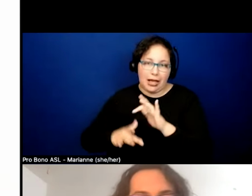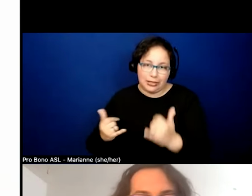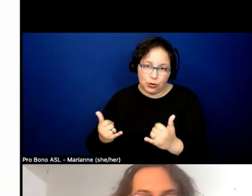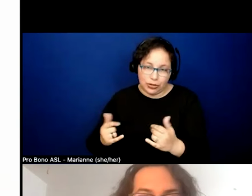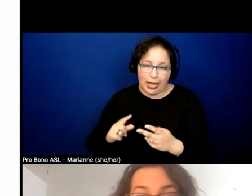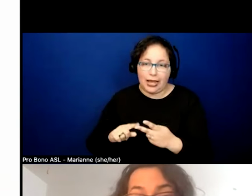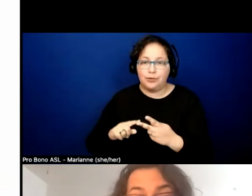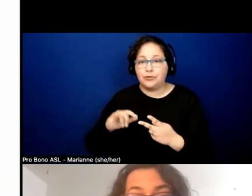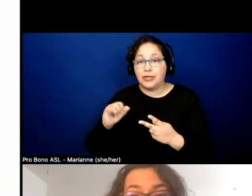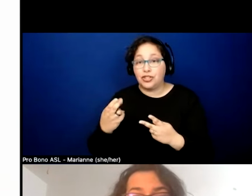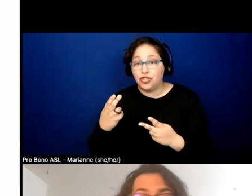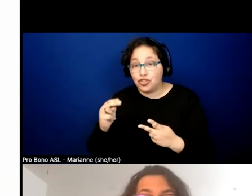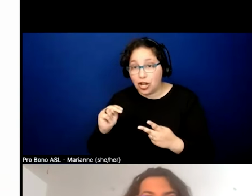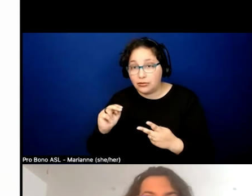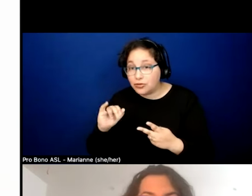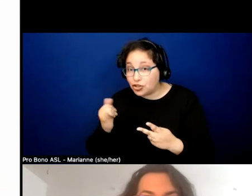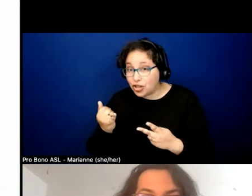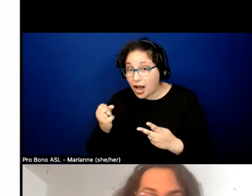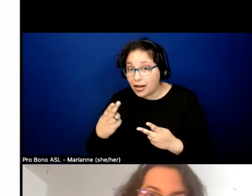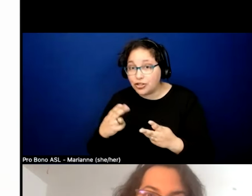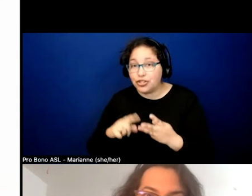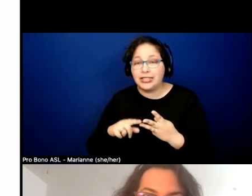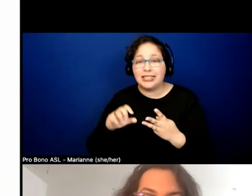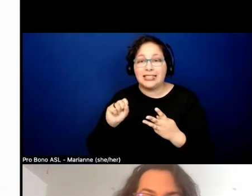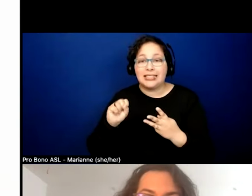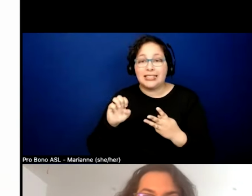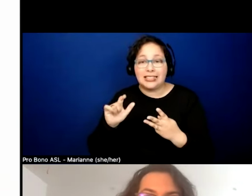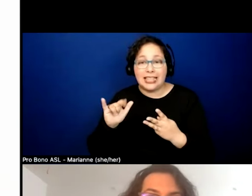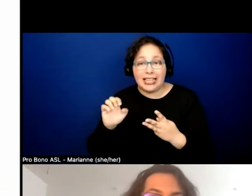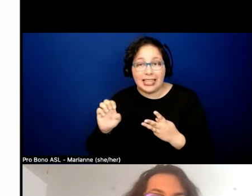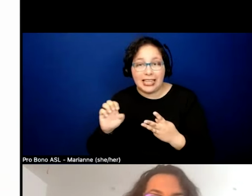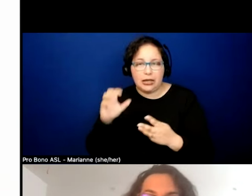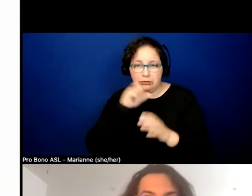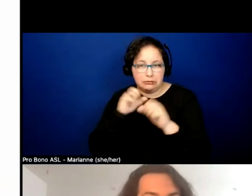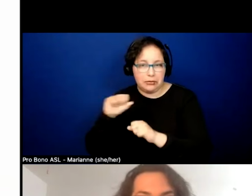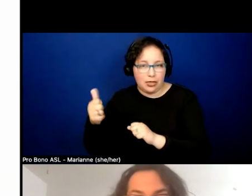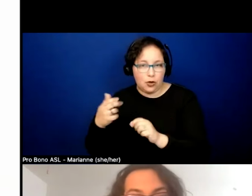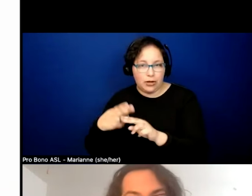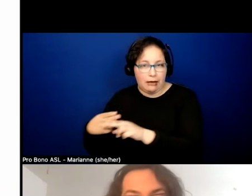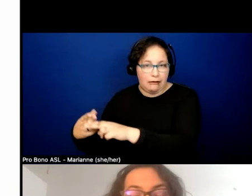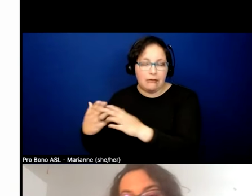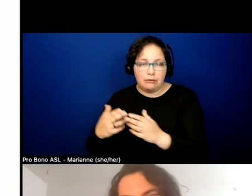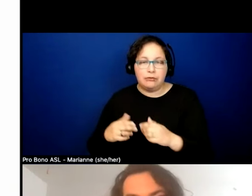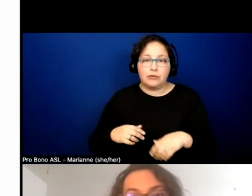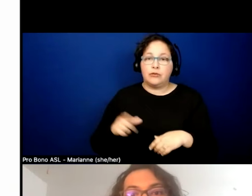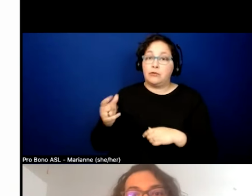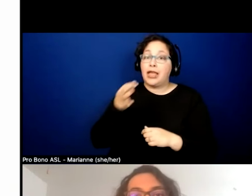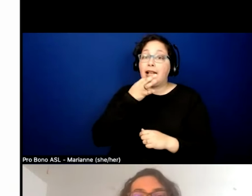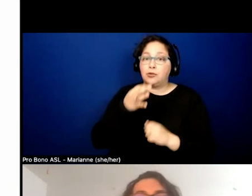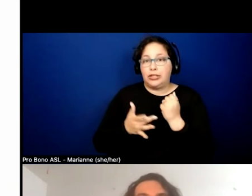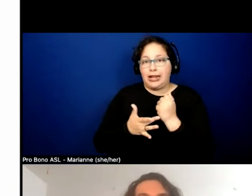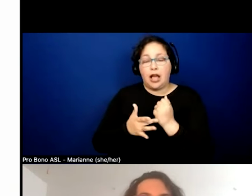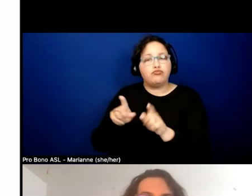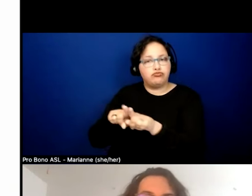Mealy, and Sina Bahran, and Chancey Fleet, all of them who are accessible technology experts and who are also